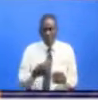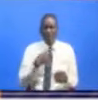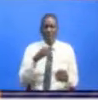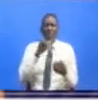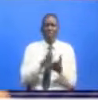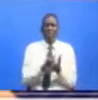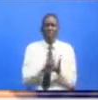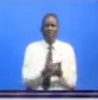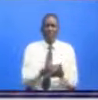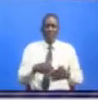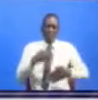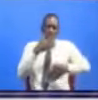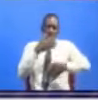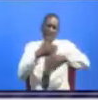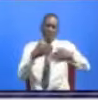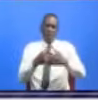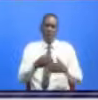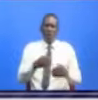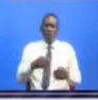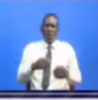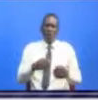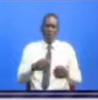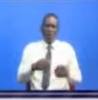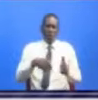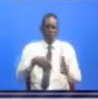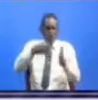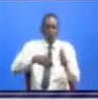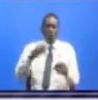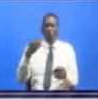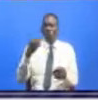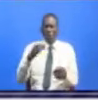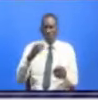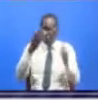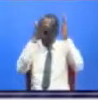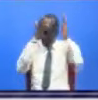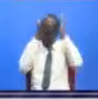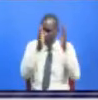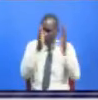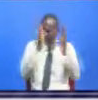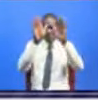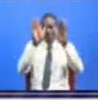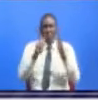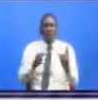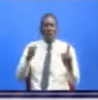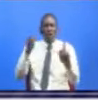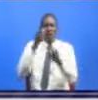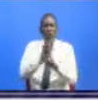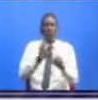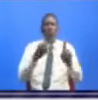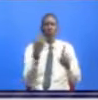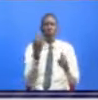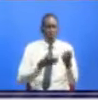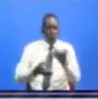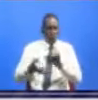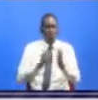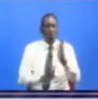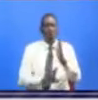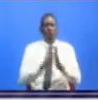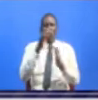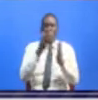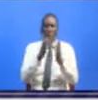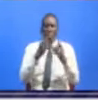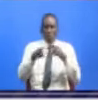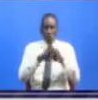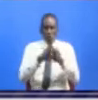planned construction of a gold refinery plant in Kakamega is a significant milestone, not only in economic development, but also